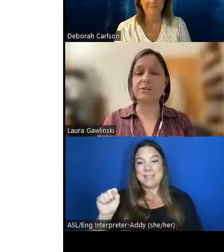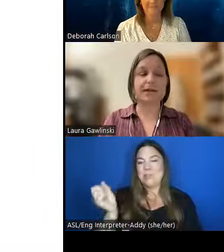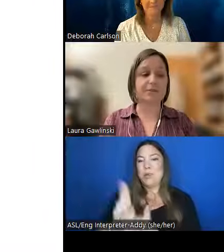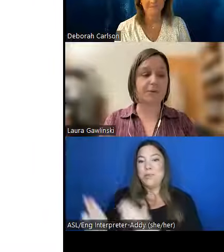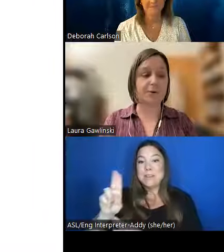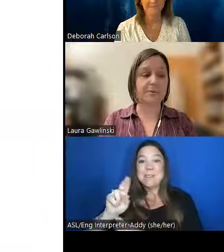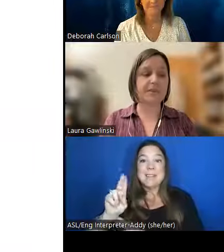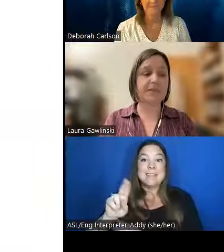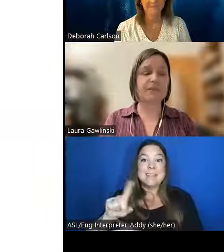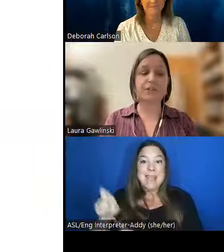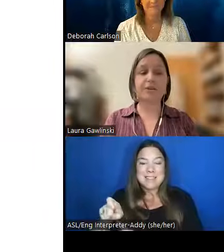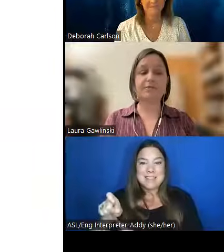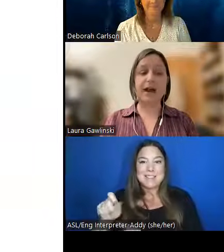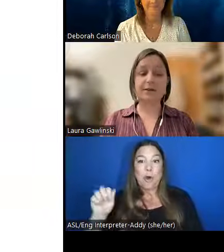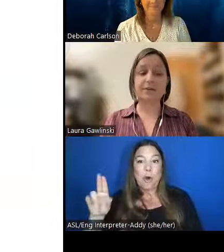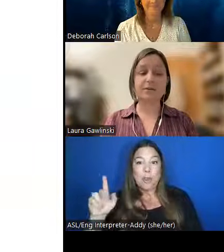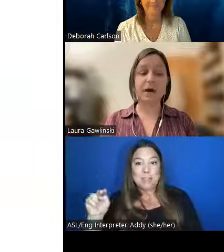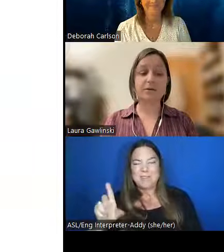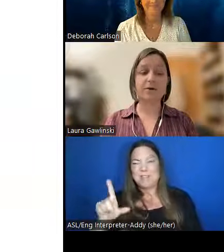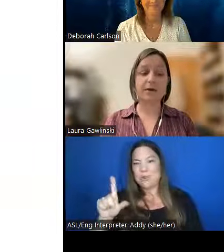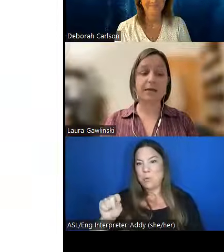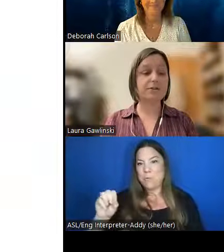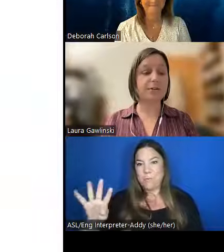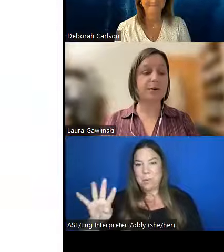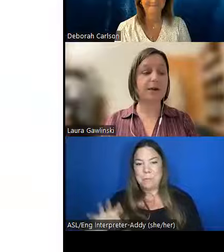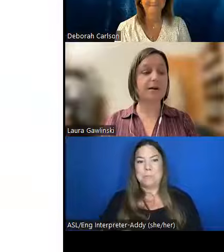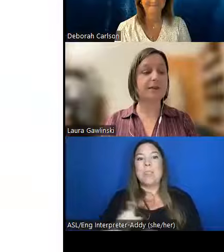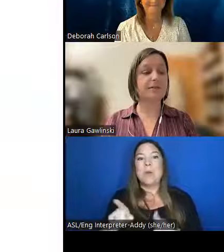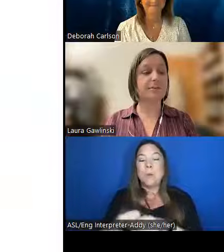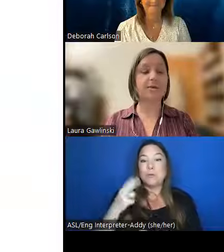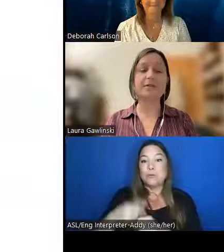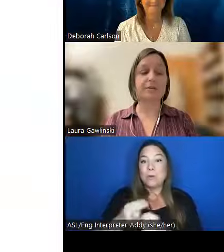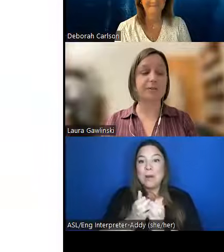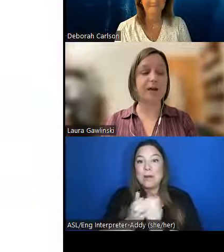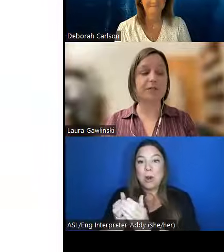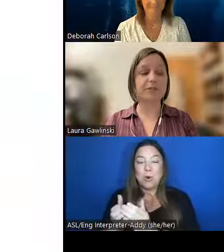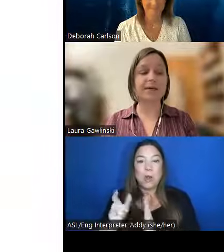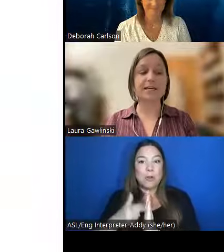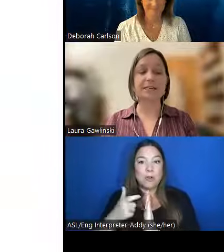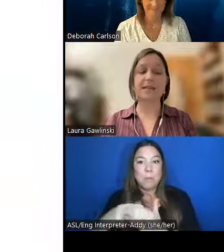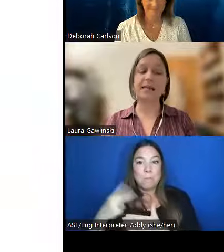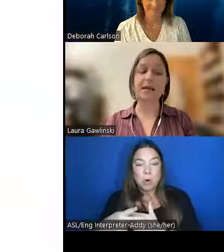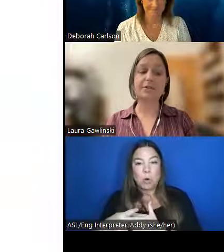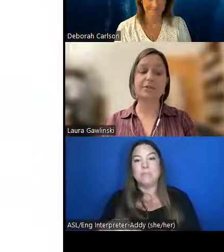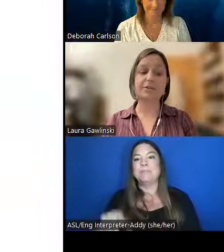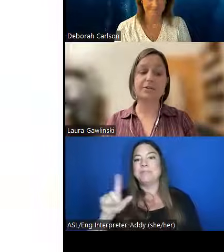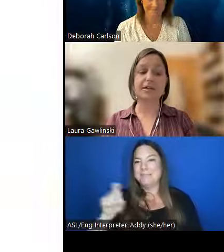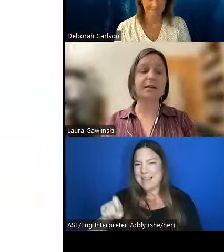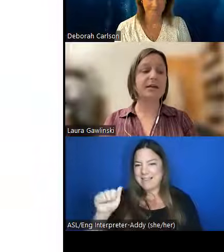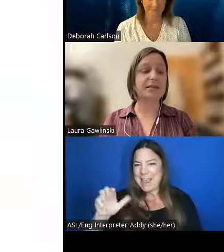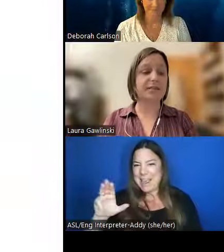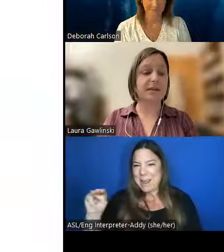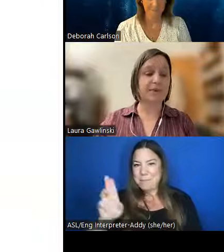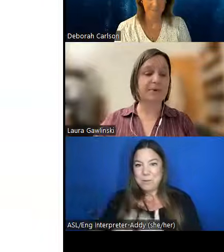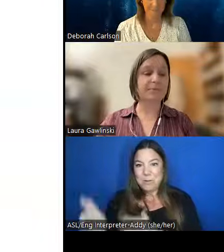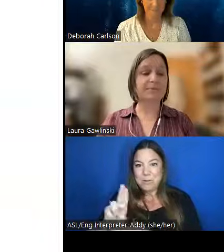in 2004. She joined the faculty of the Nautical Archaeology program in the Department of Anthropology at Texas A&M University